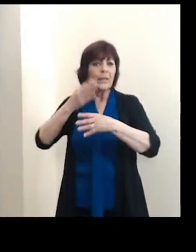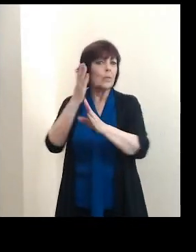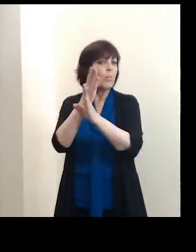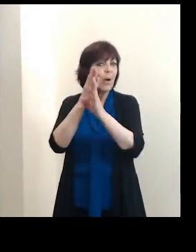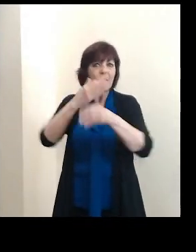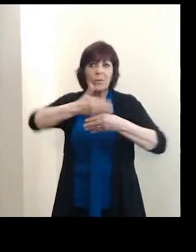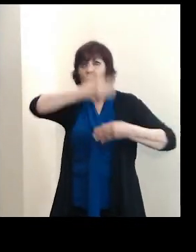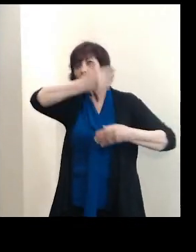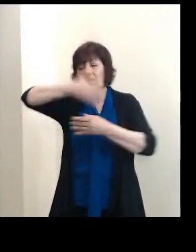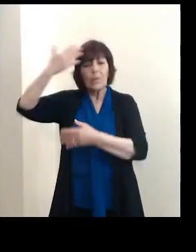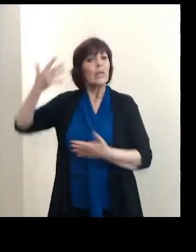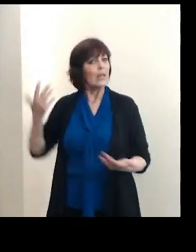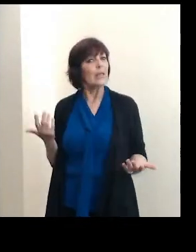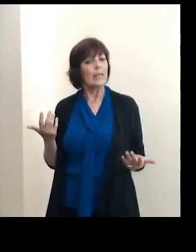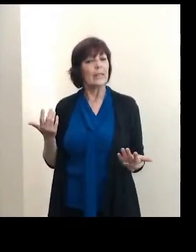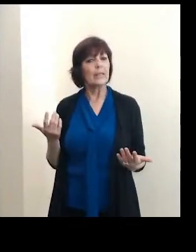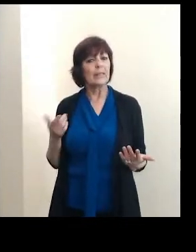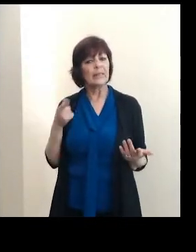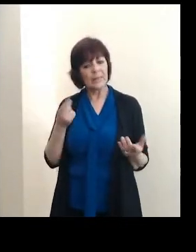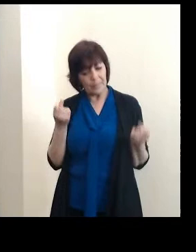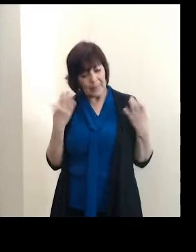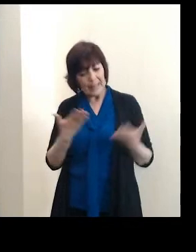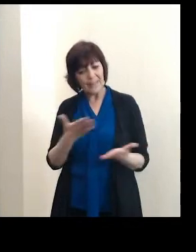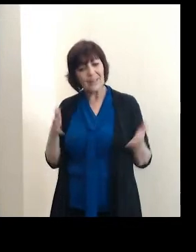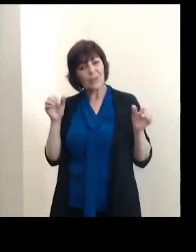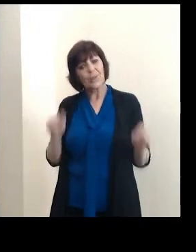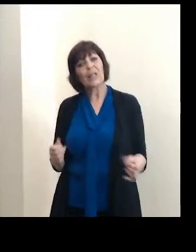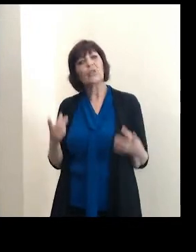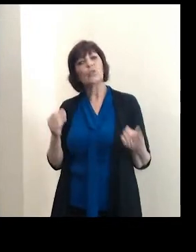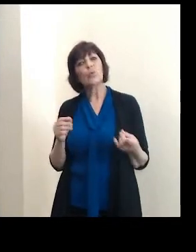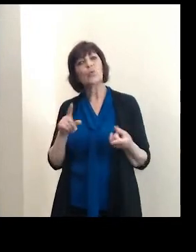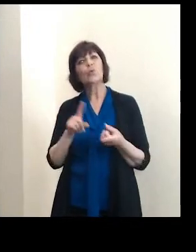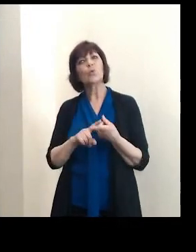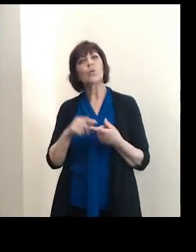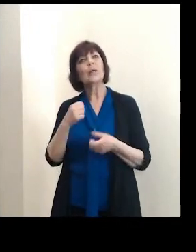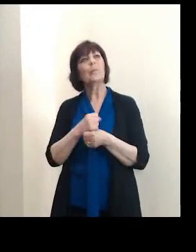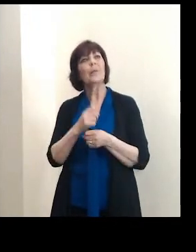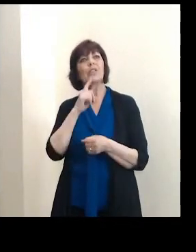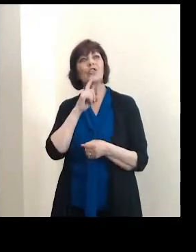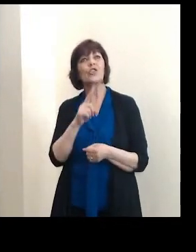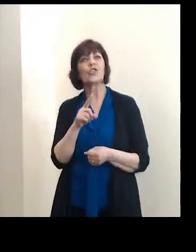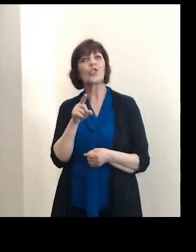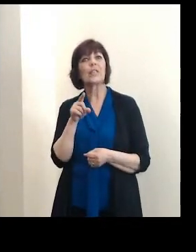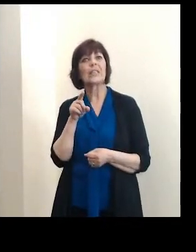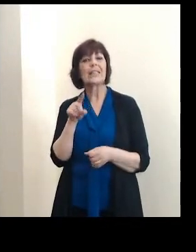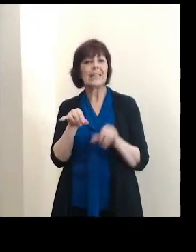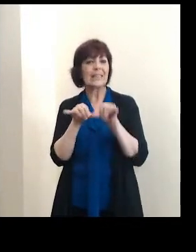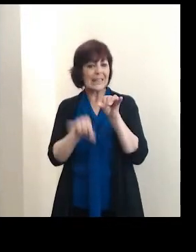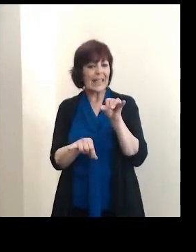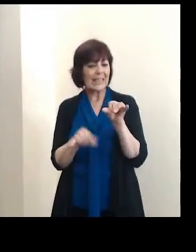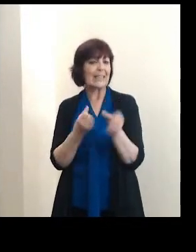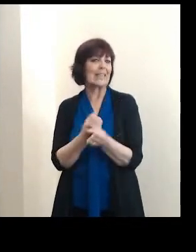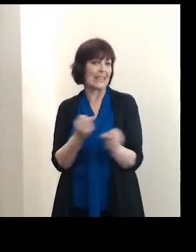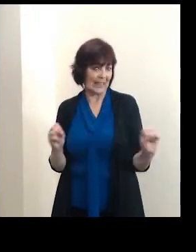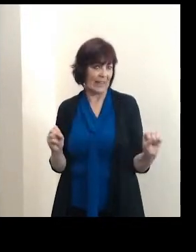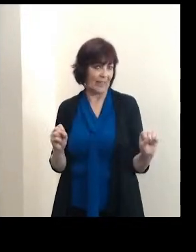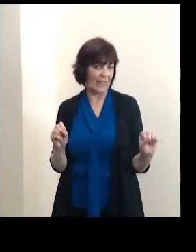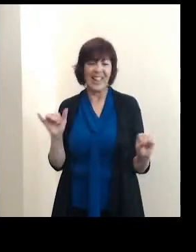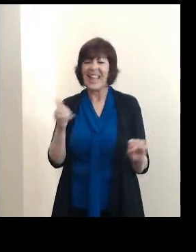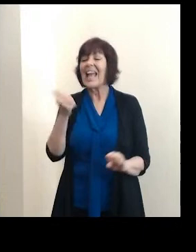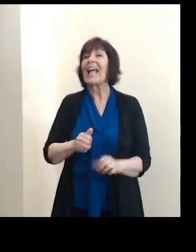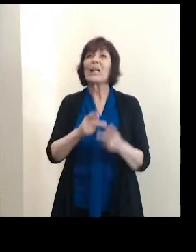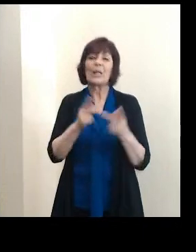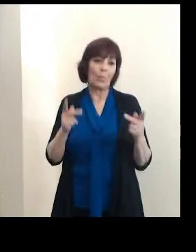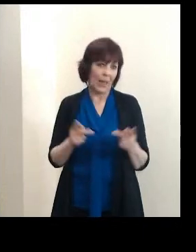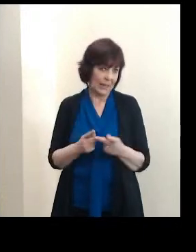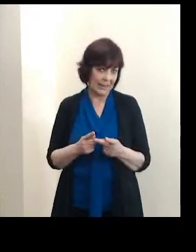there are a lot of things that we can do to make sure that the schools stay safe. Just like any place in